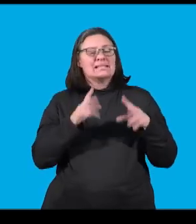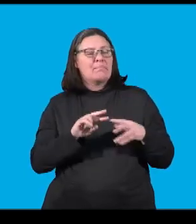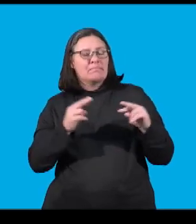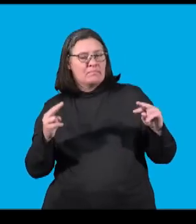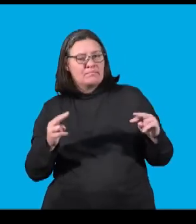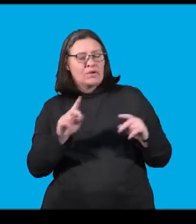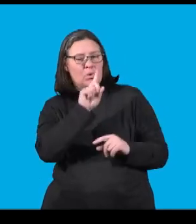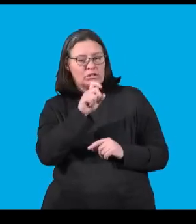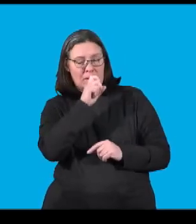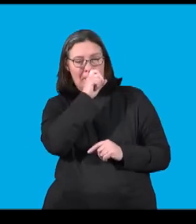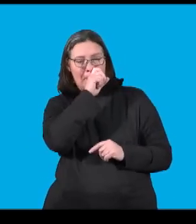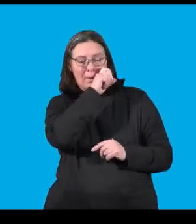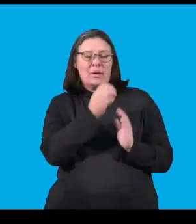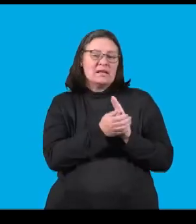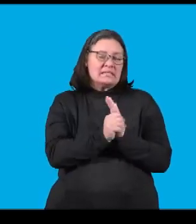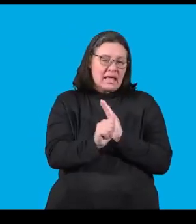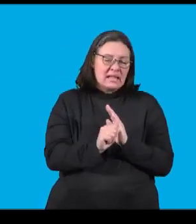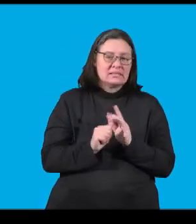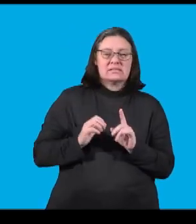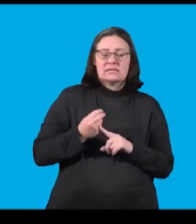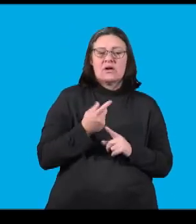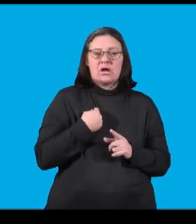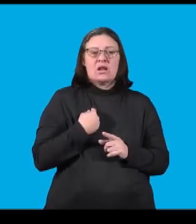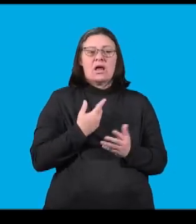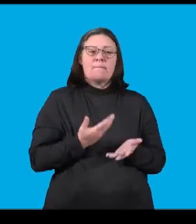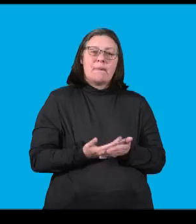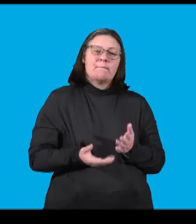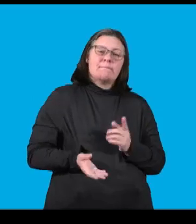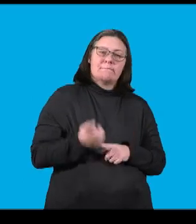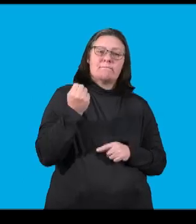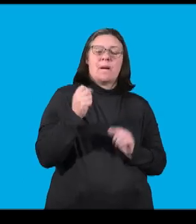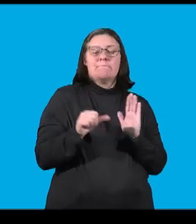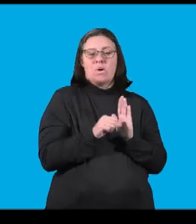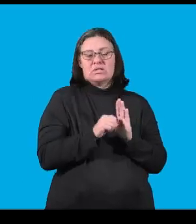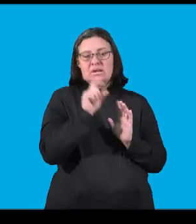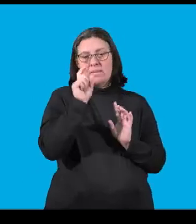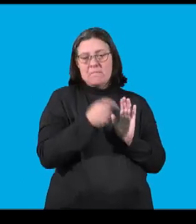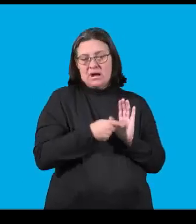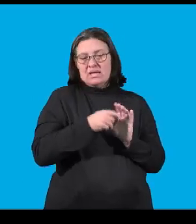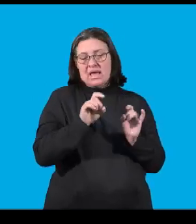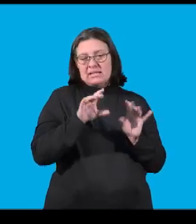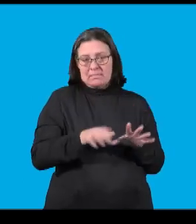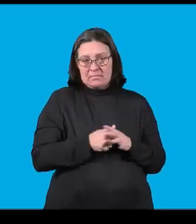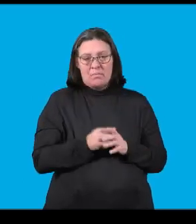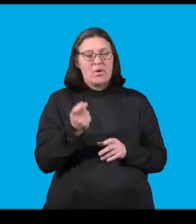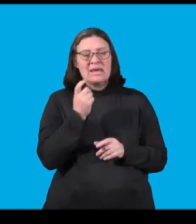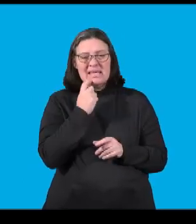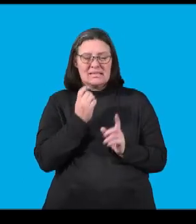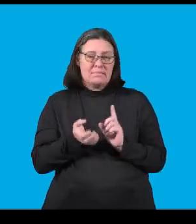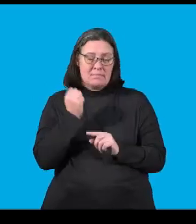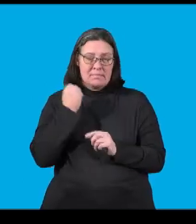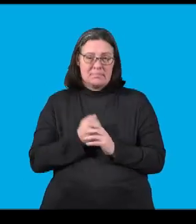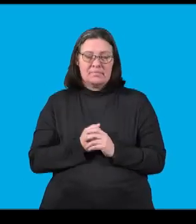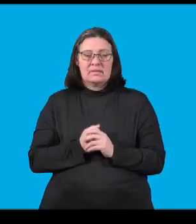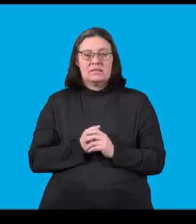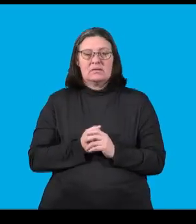exam type questions. We're practicing getting our skills ready so that we can get these key marks in an exam, these marks that are easy for